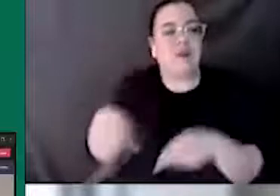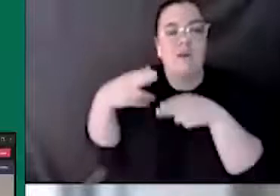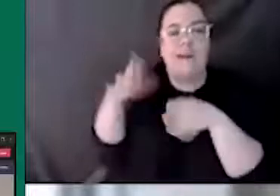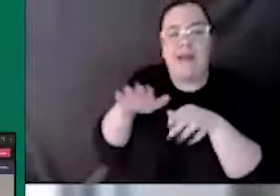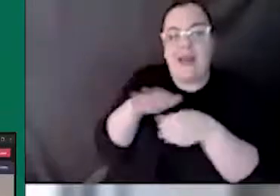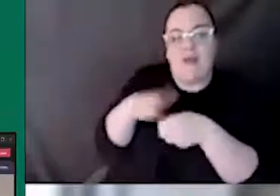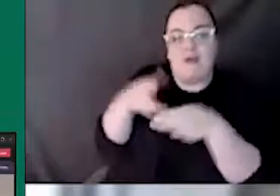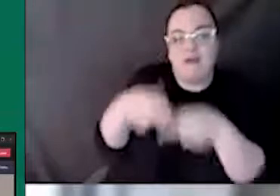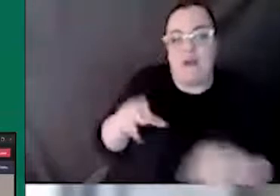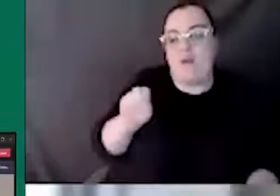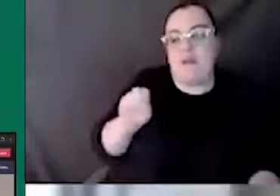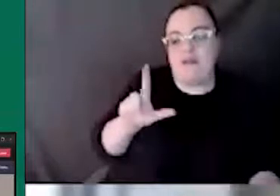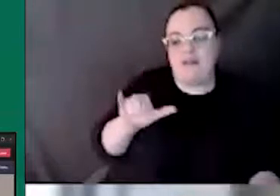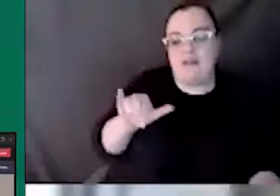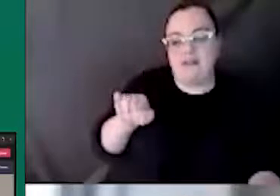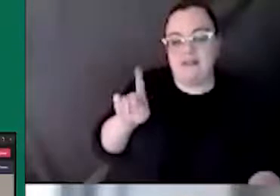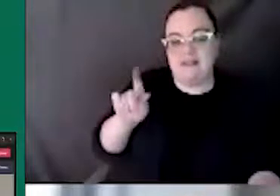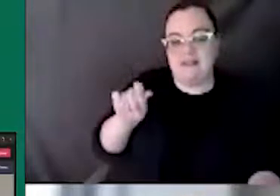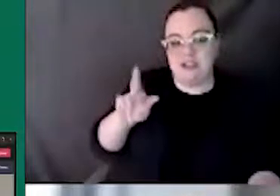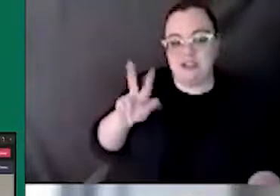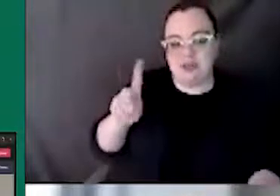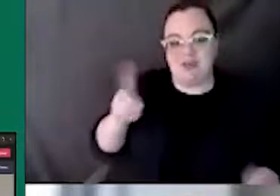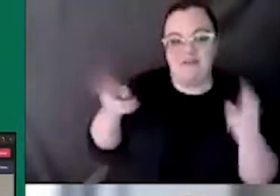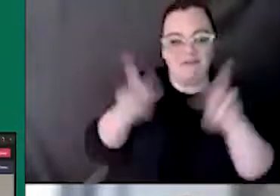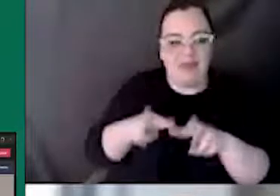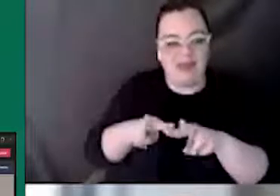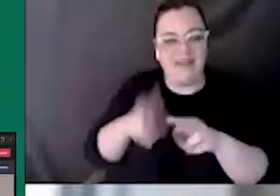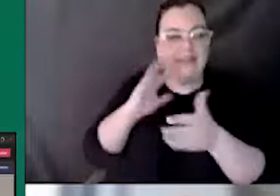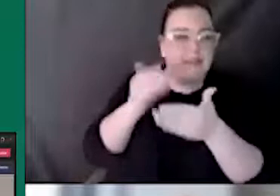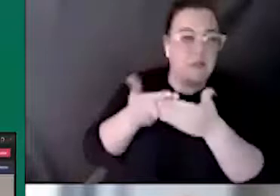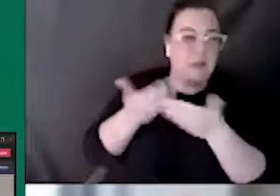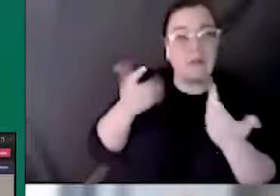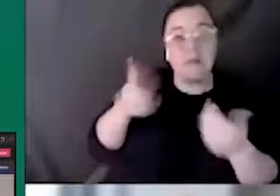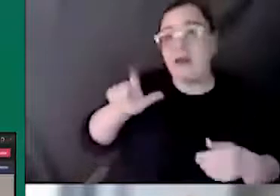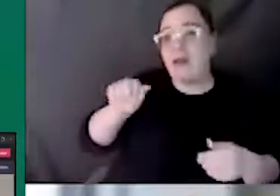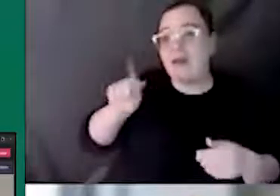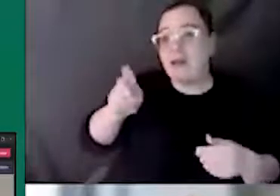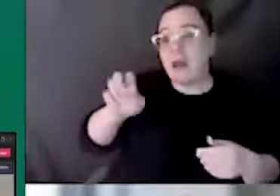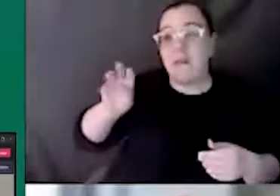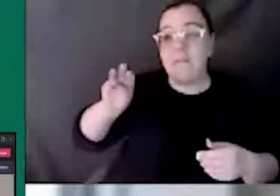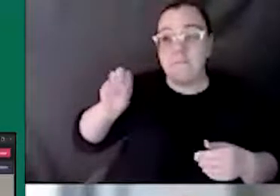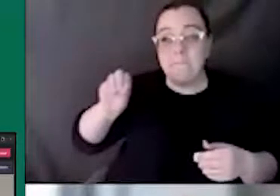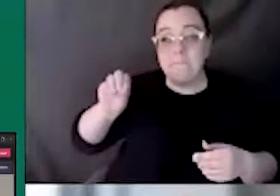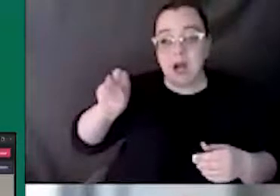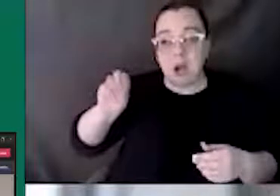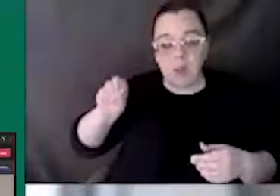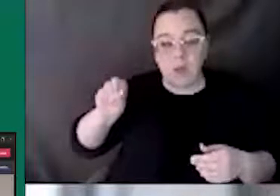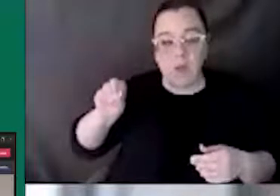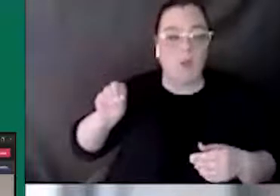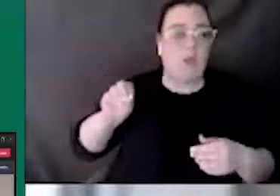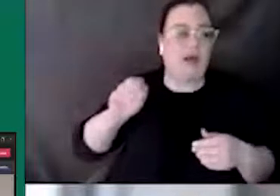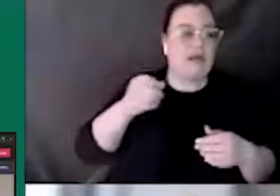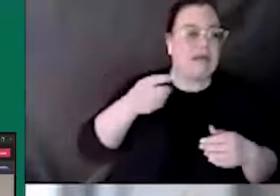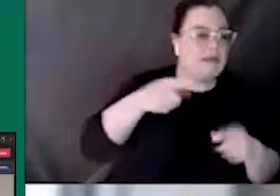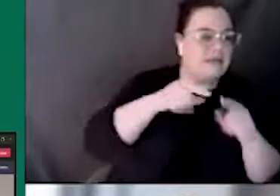a little bit southeast of Lake Tahoe, north of Lake Mono. If you ever take Monitor Pass over to the eastern